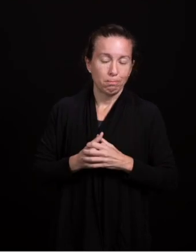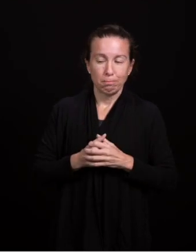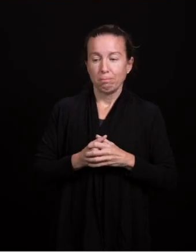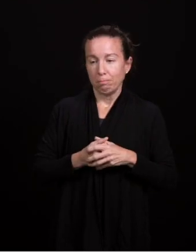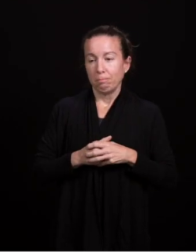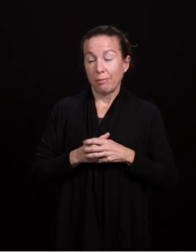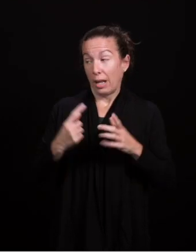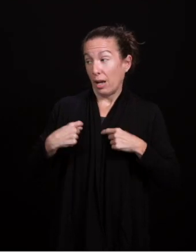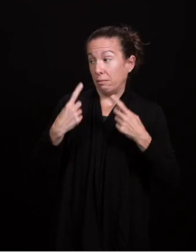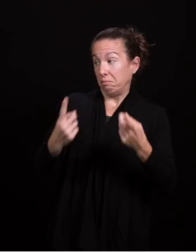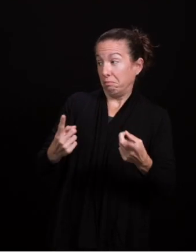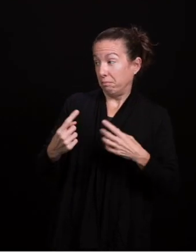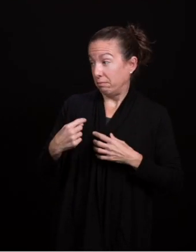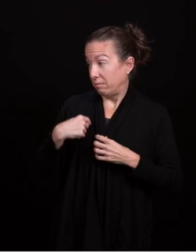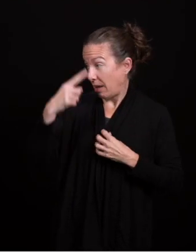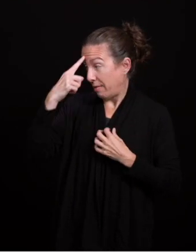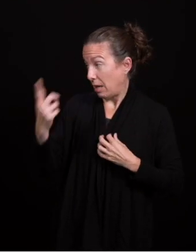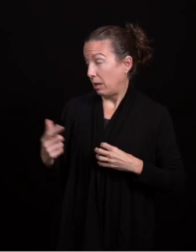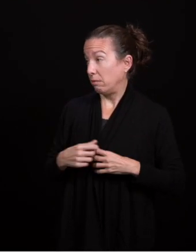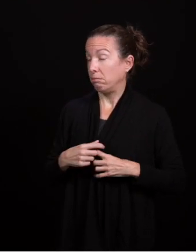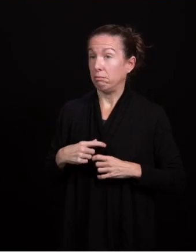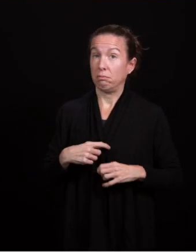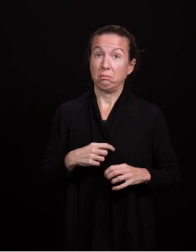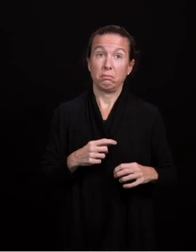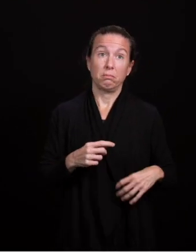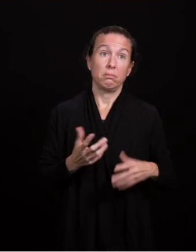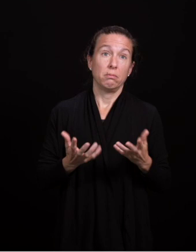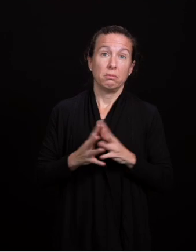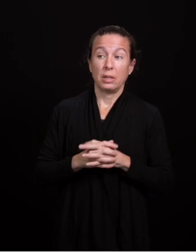and so far I think if we had